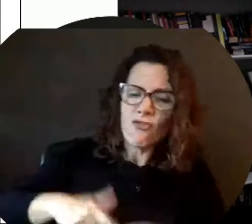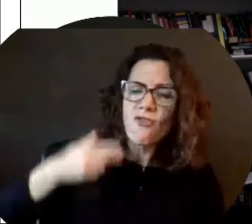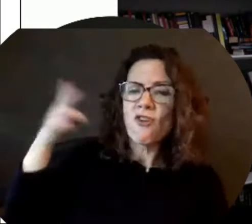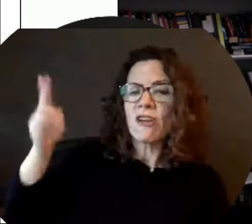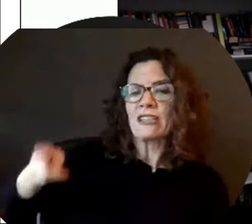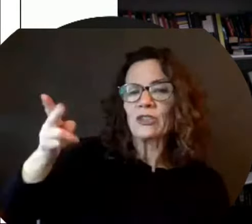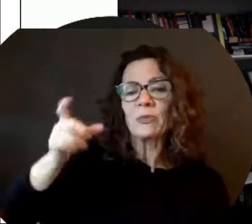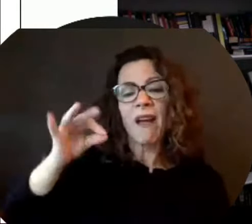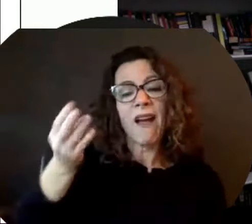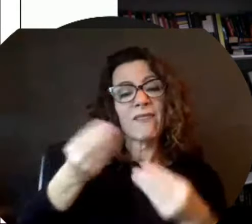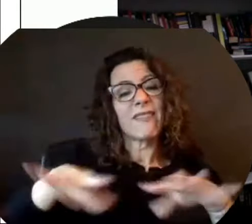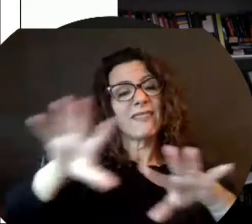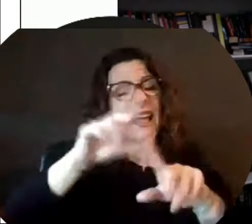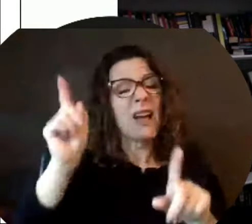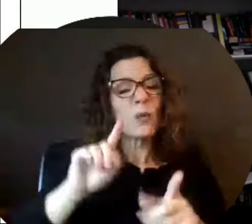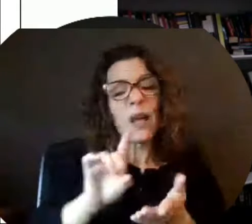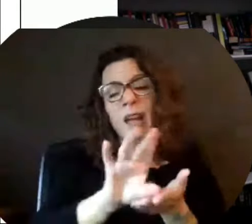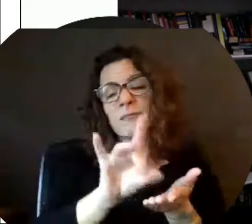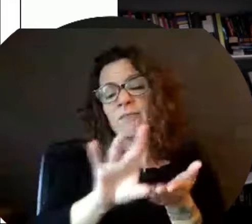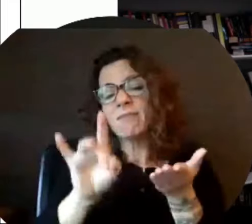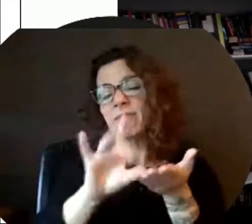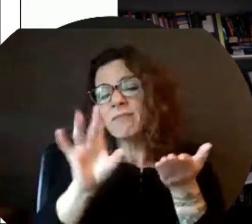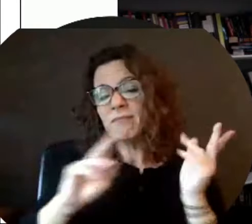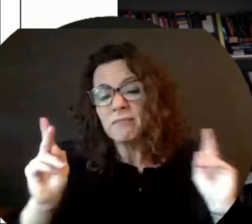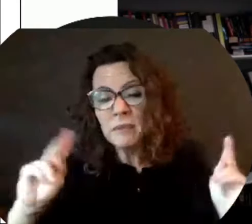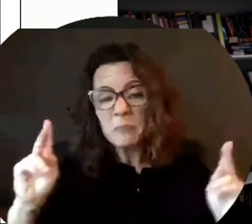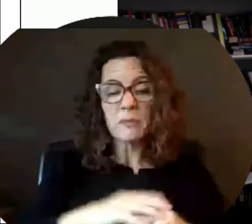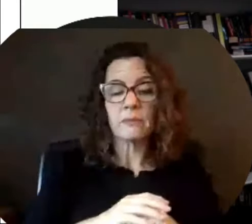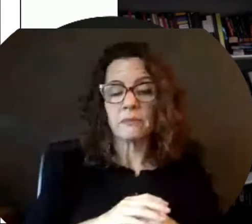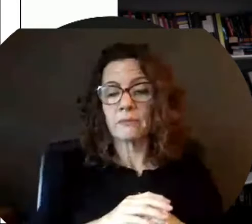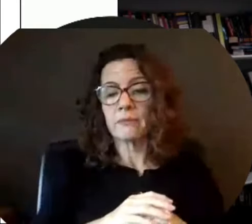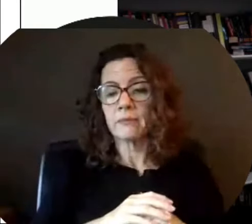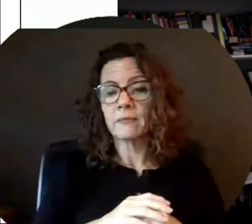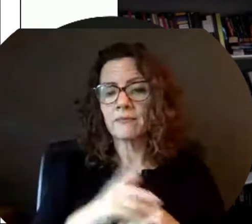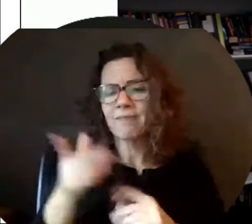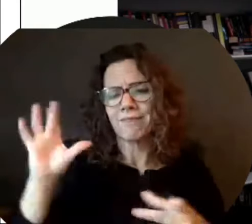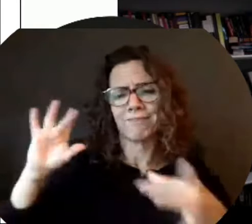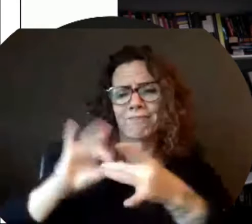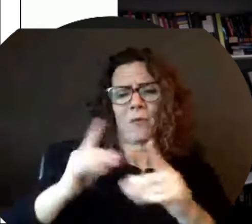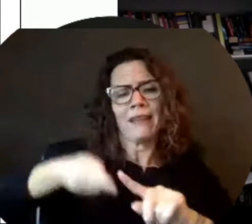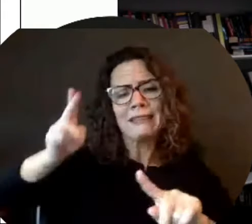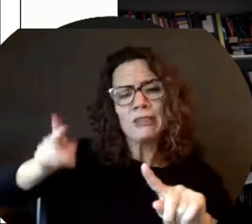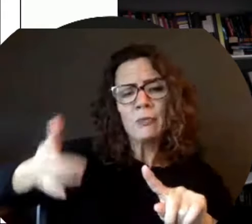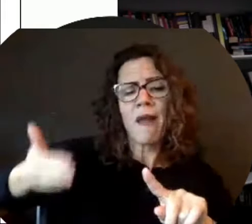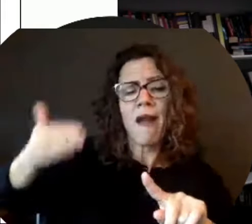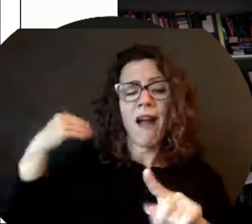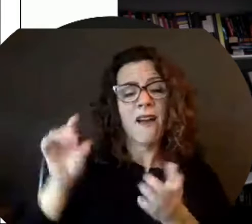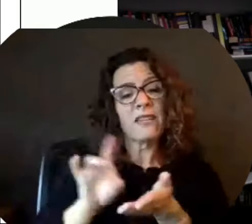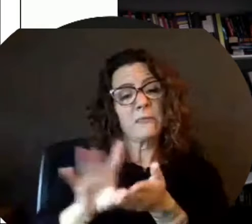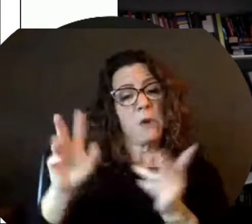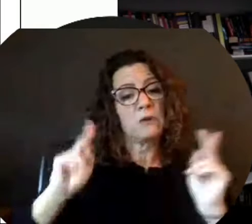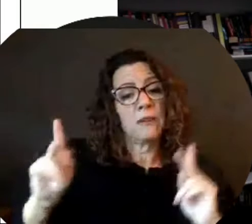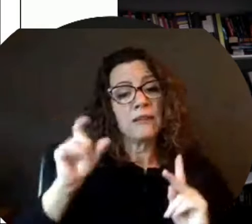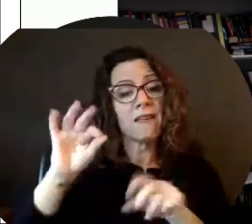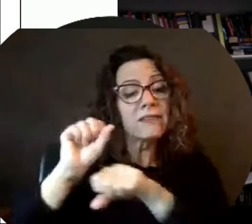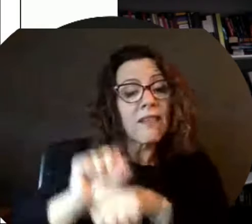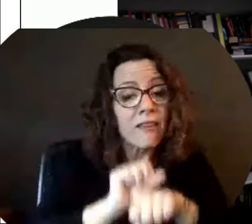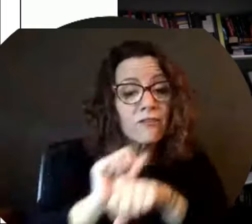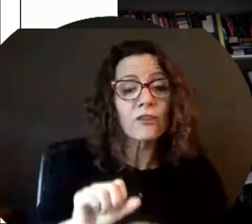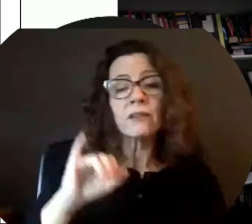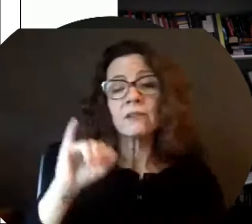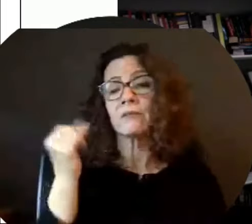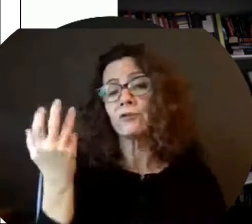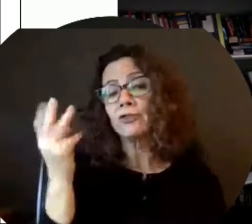and black communities. But now being the kind of siting of these kind of facilities that continue to cannibalize